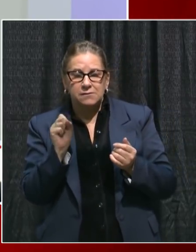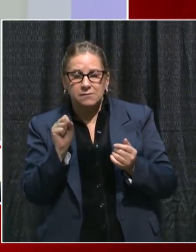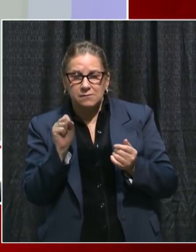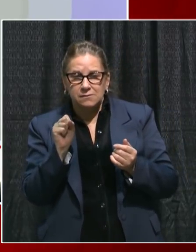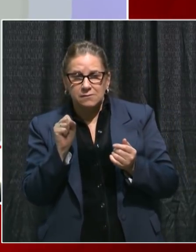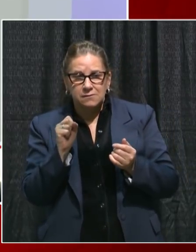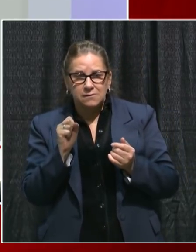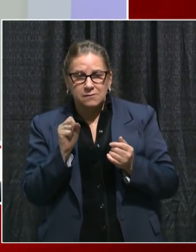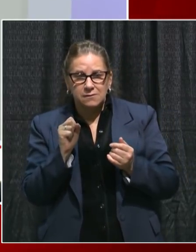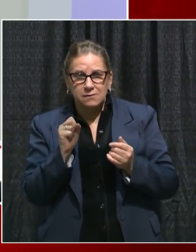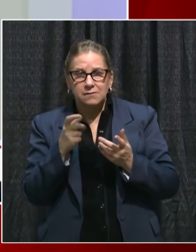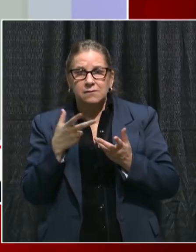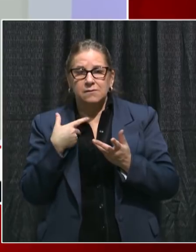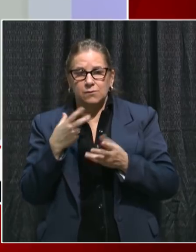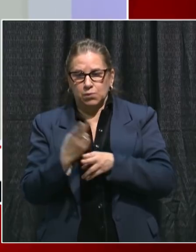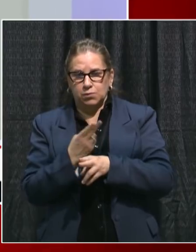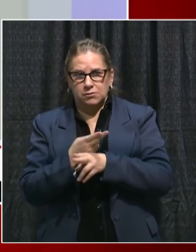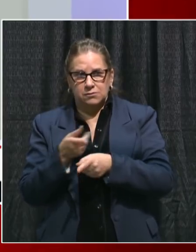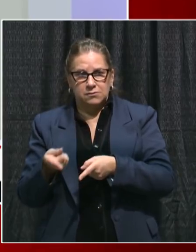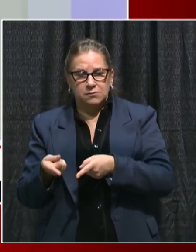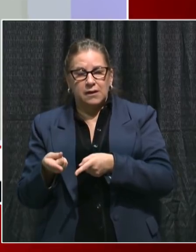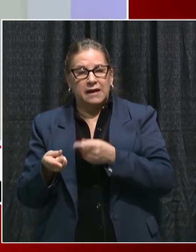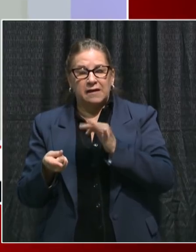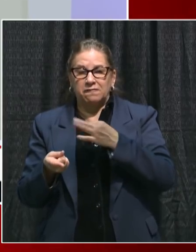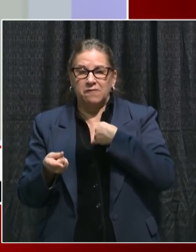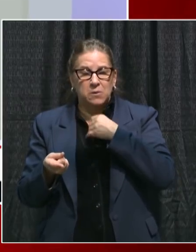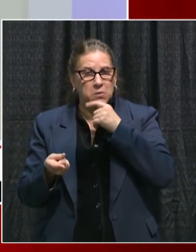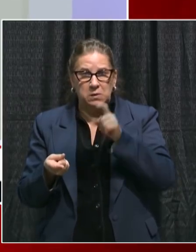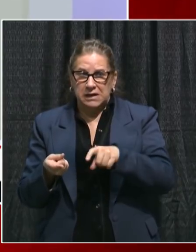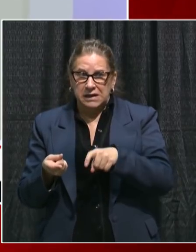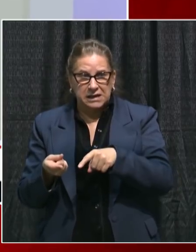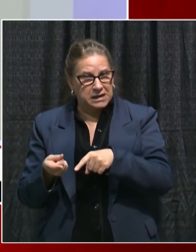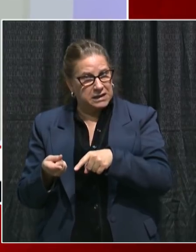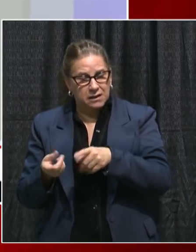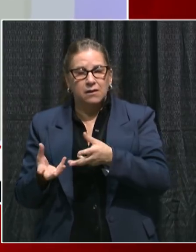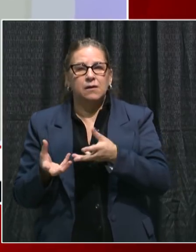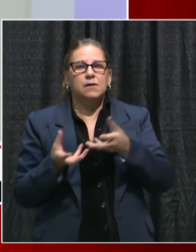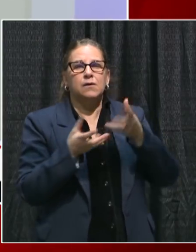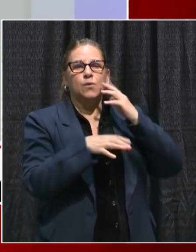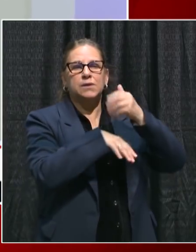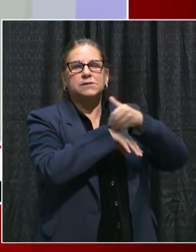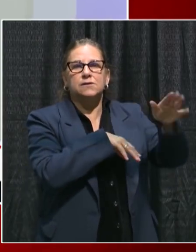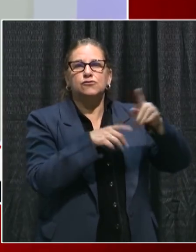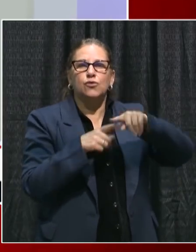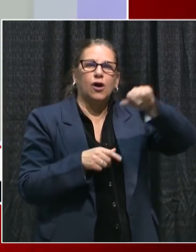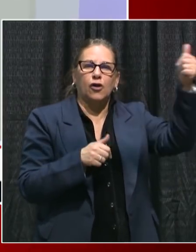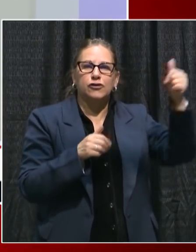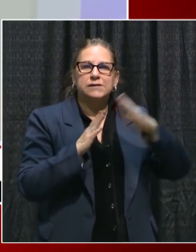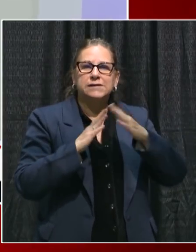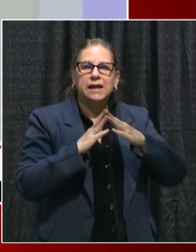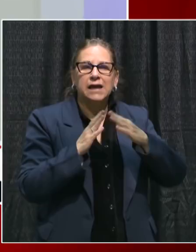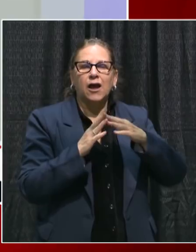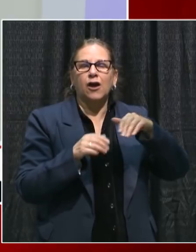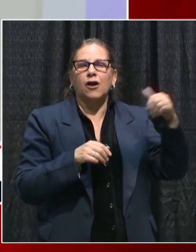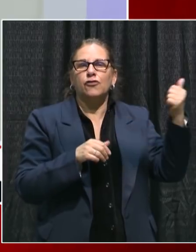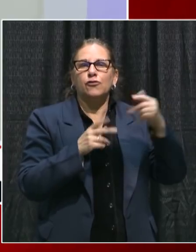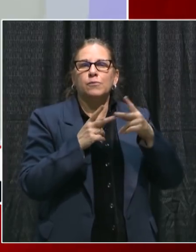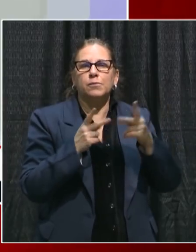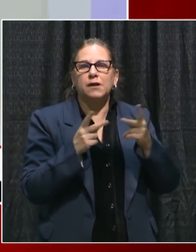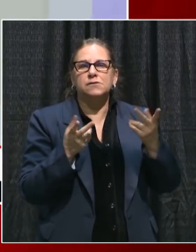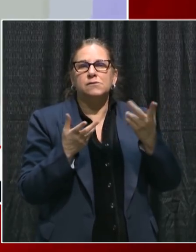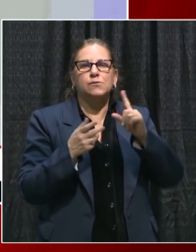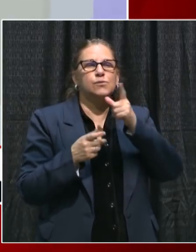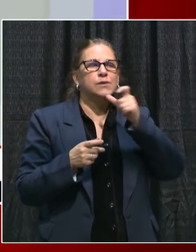to support additional testing throughout our long-term care facilities or our homeless